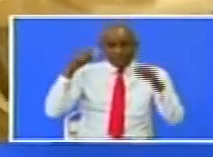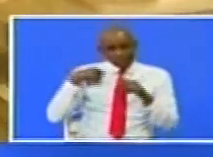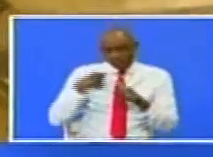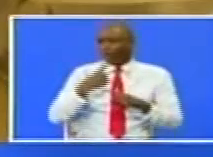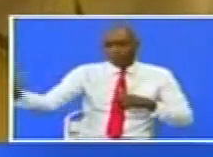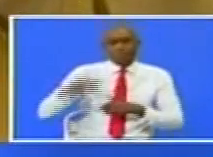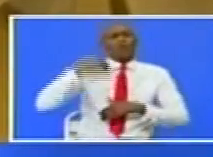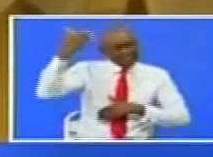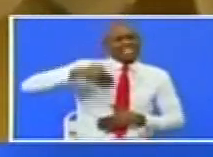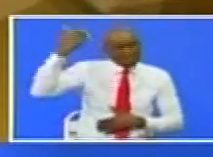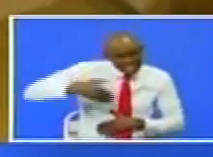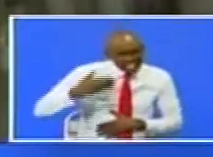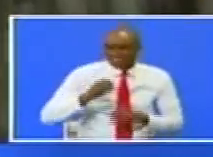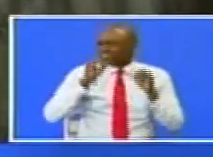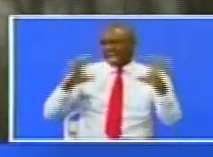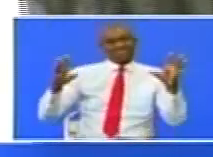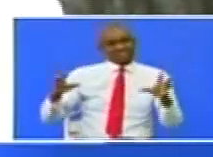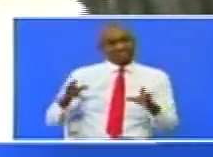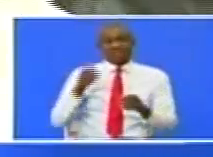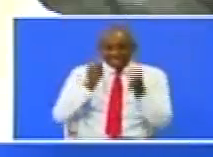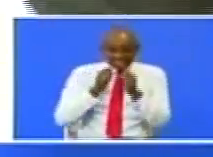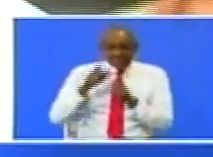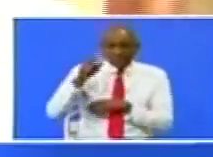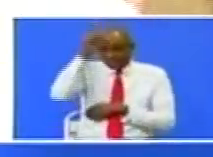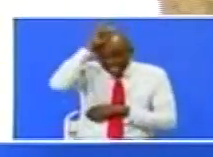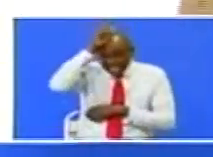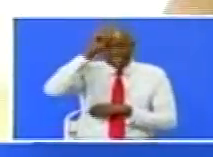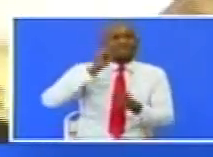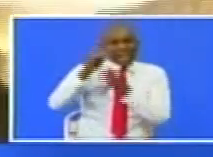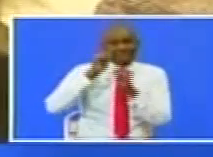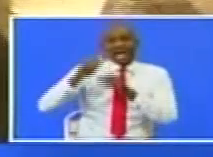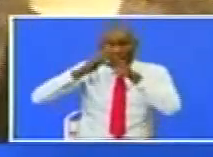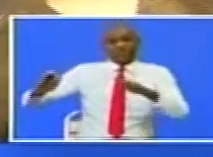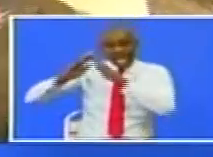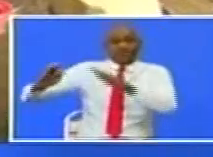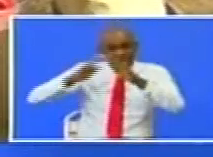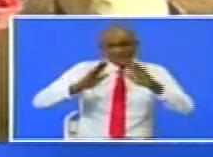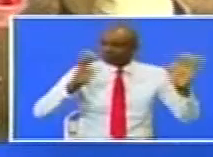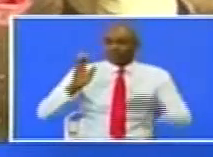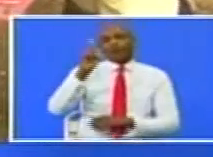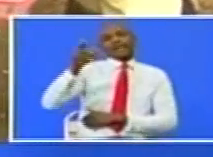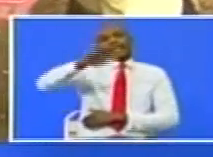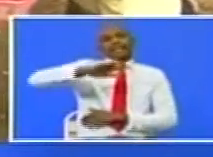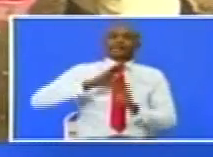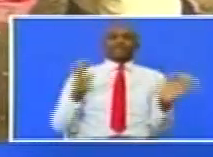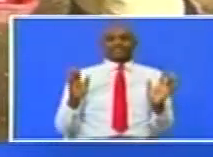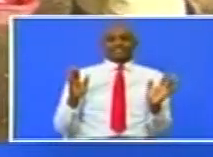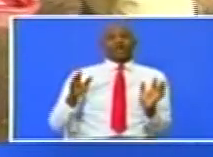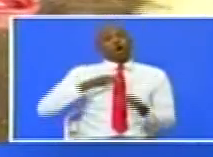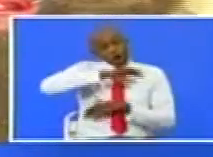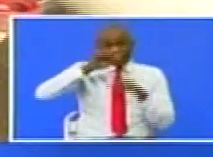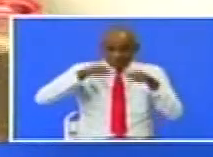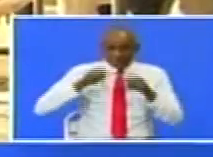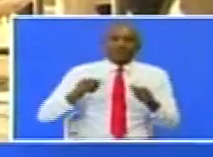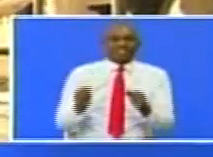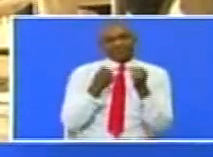daily rounds and no longer need to transport milk from a village collection center to a separate chilling center, saving farmers hundreds